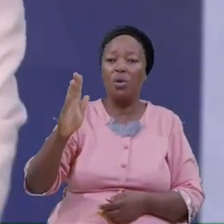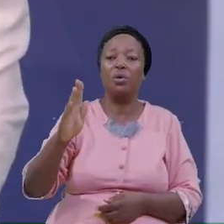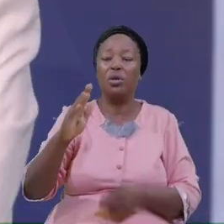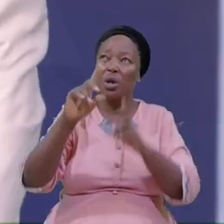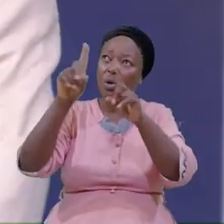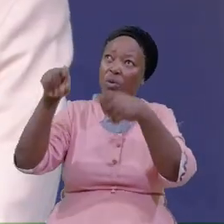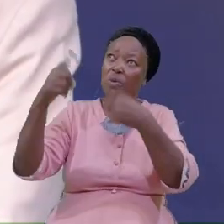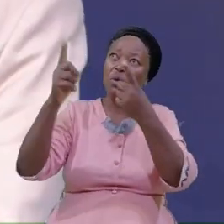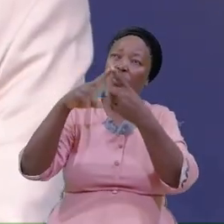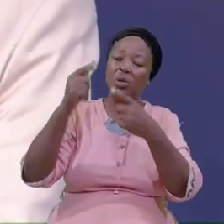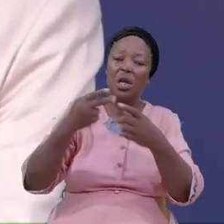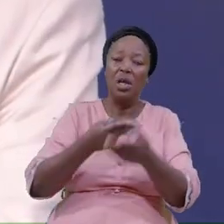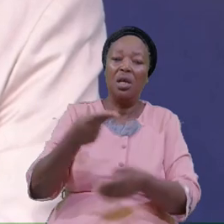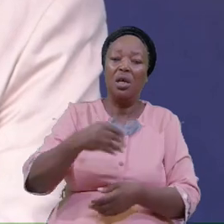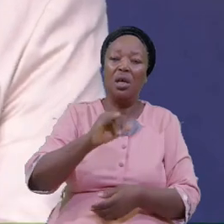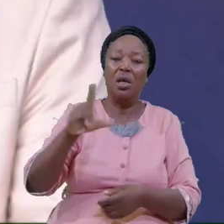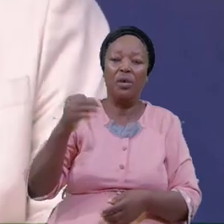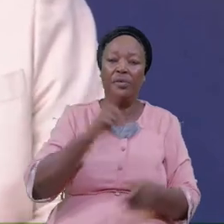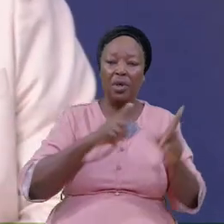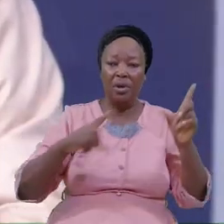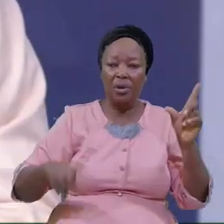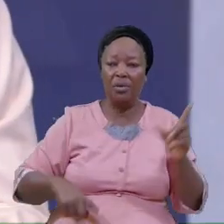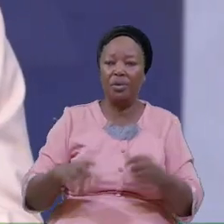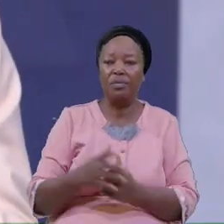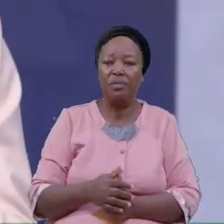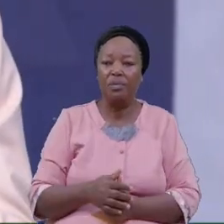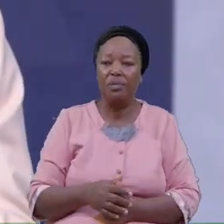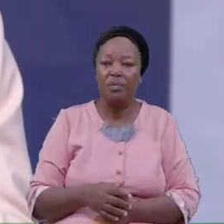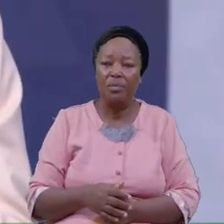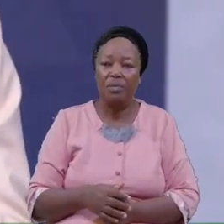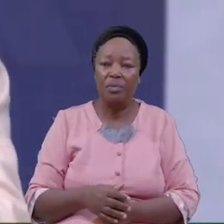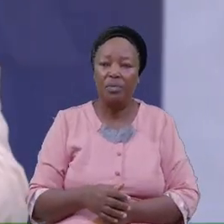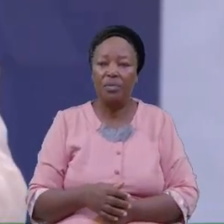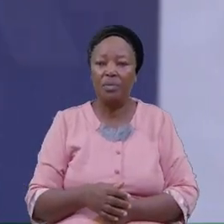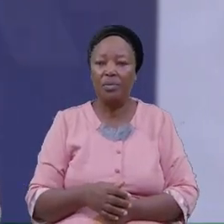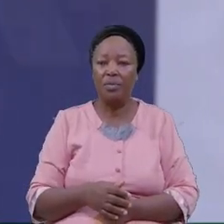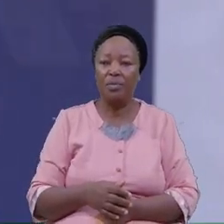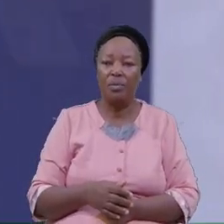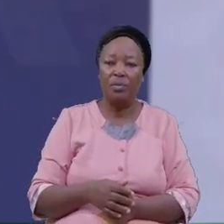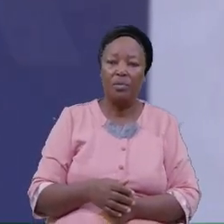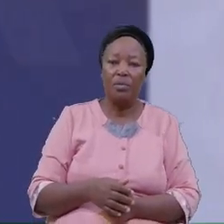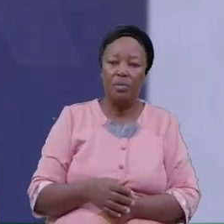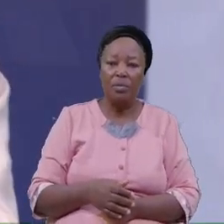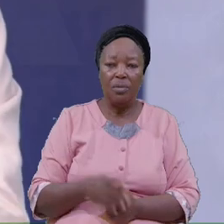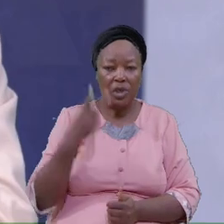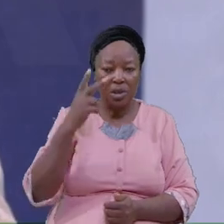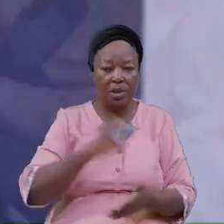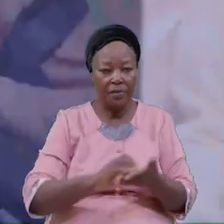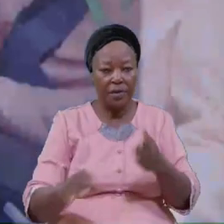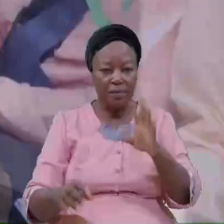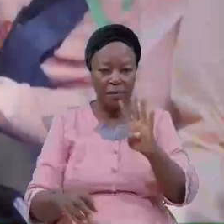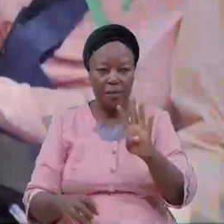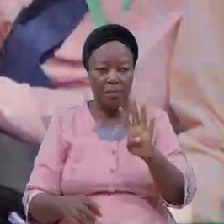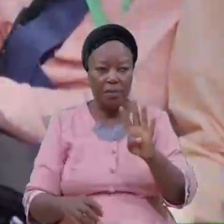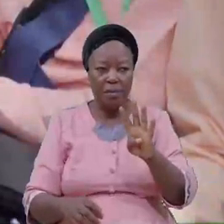ce qu'il avait, la position, la richesse et tout cela, il voulait savoir qui peut monter à la montagne de l'Éternel. Look at verse 4. Verset 4. In verse